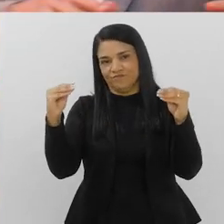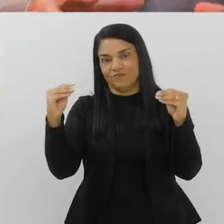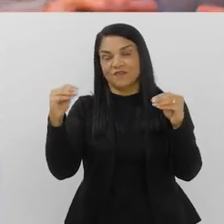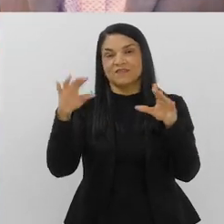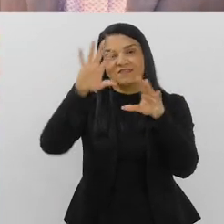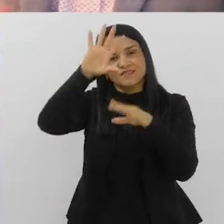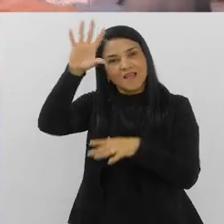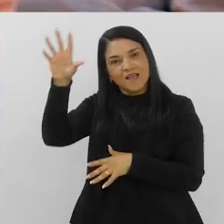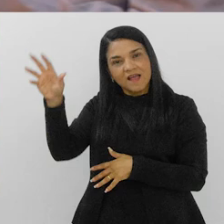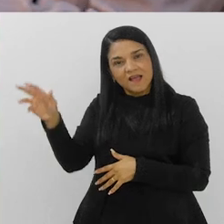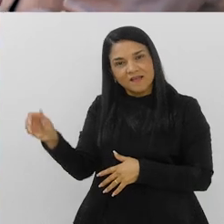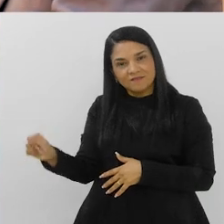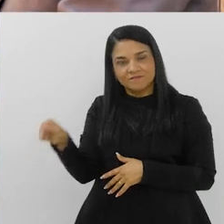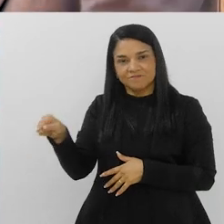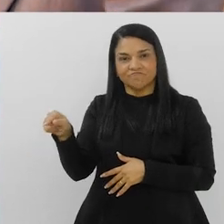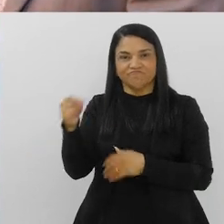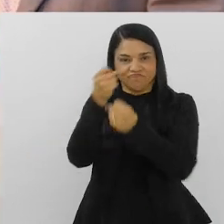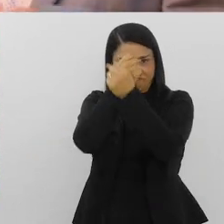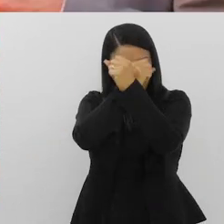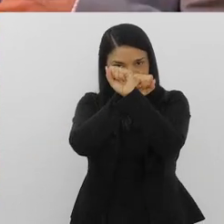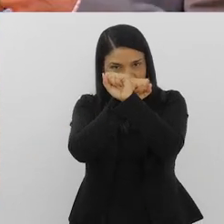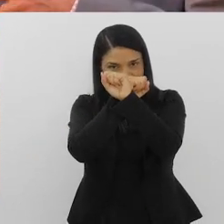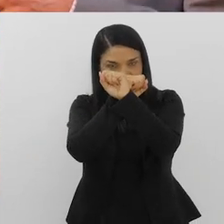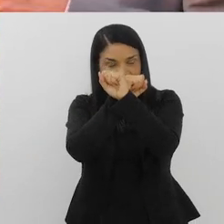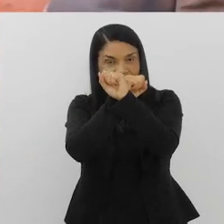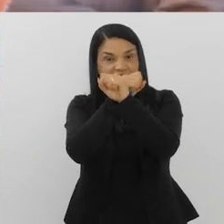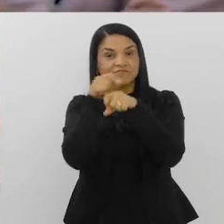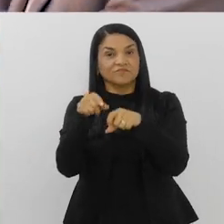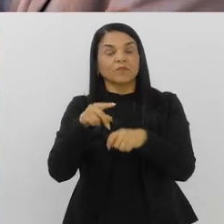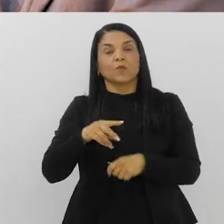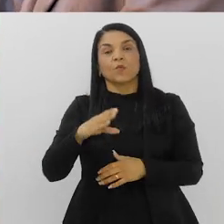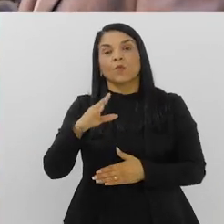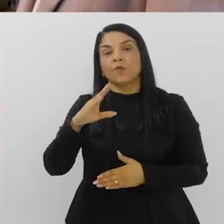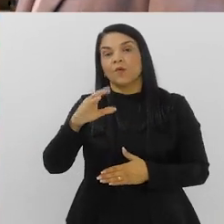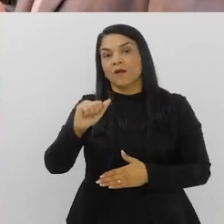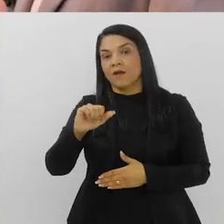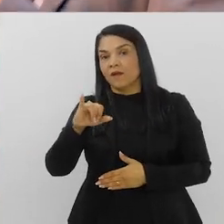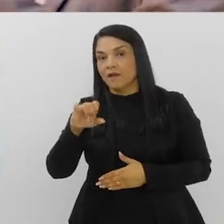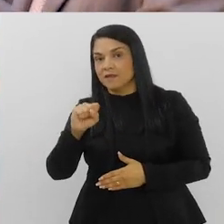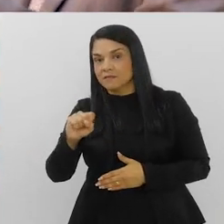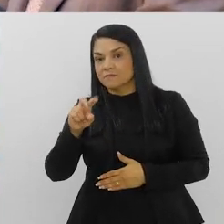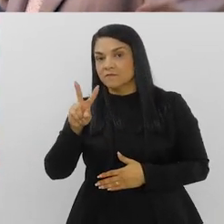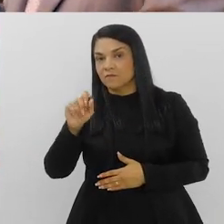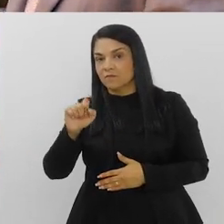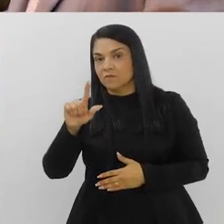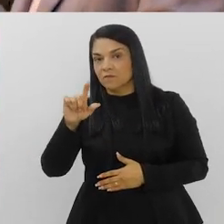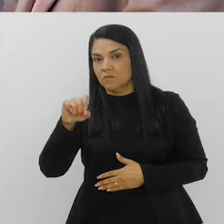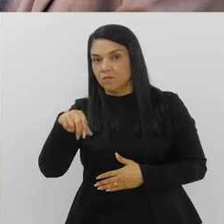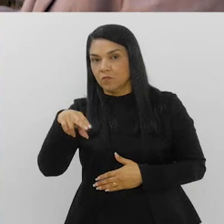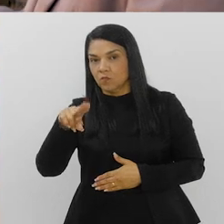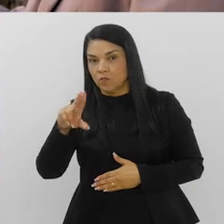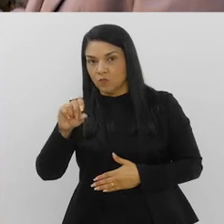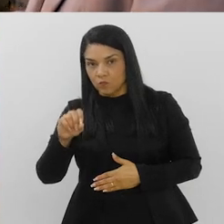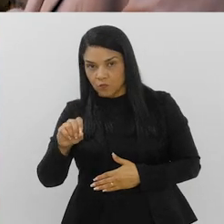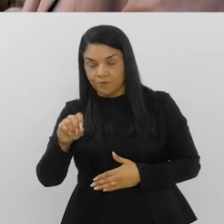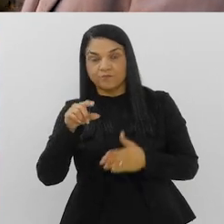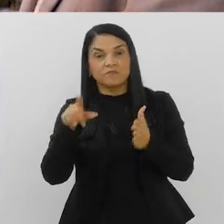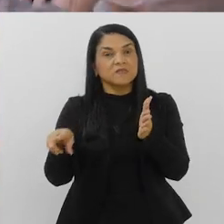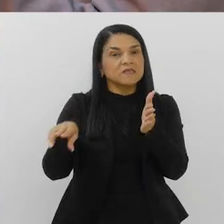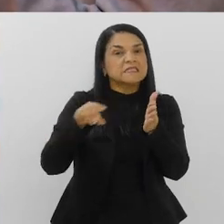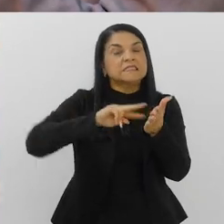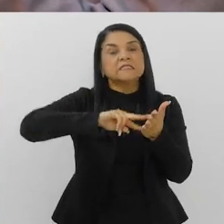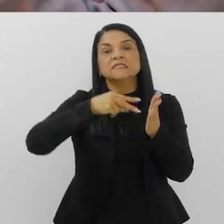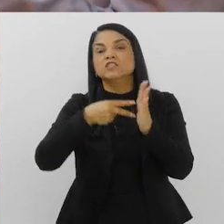africans enslaved prisoners. And Casio Valongo has this sense of being